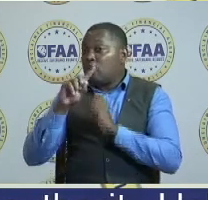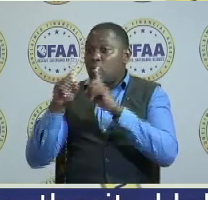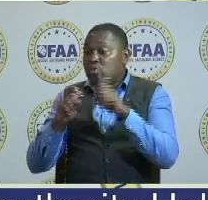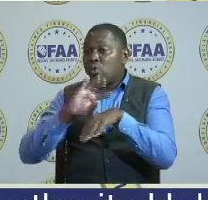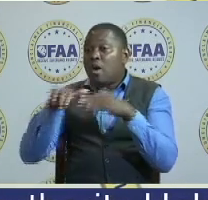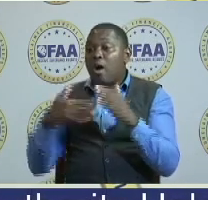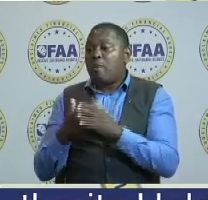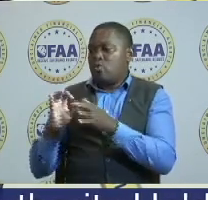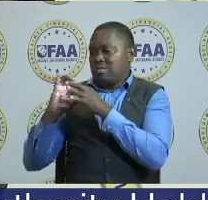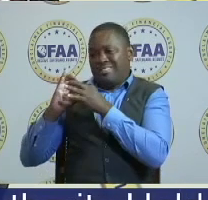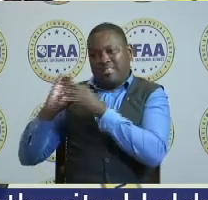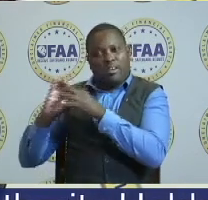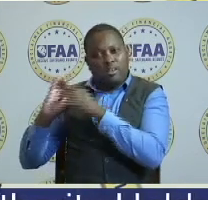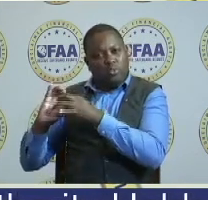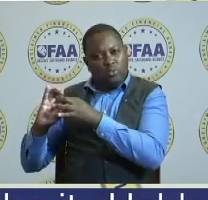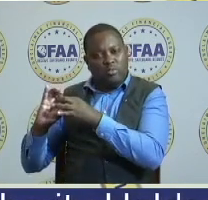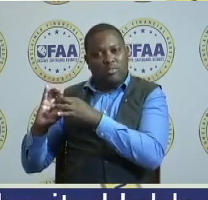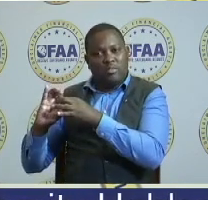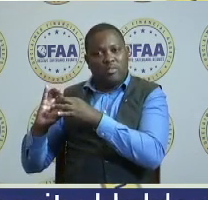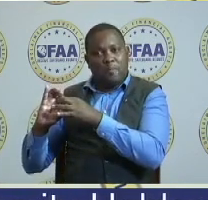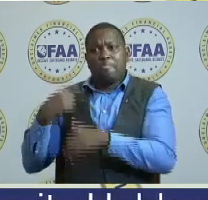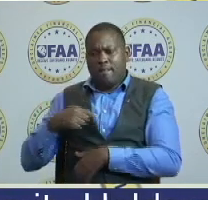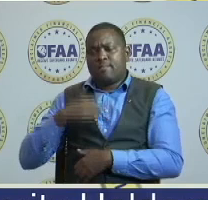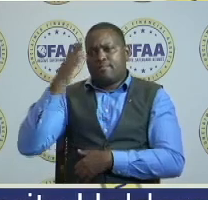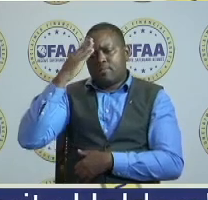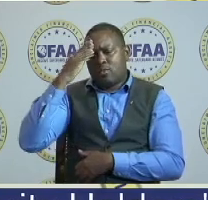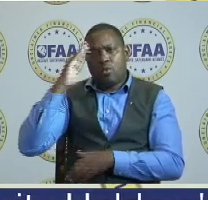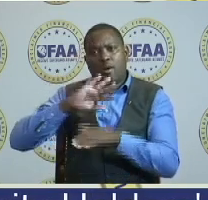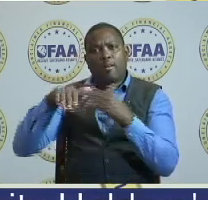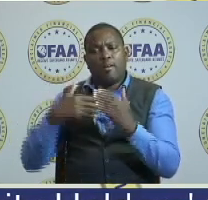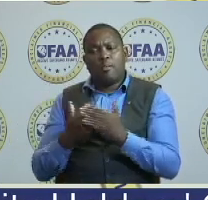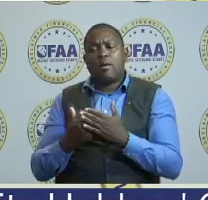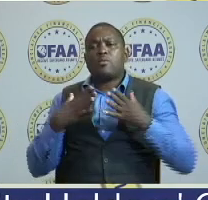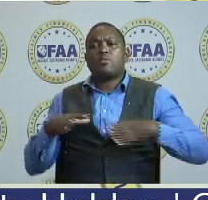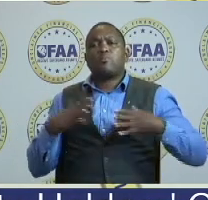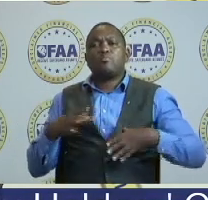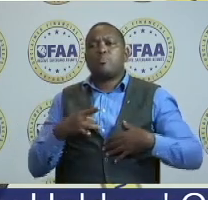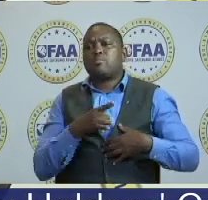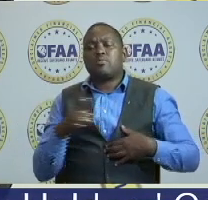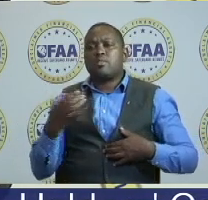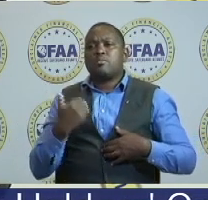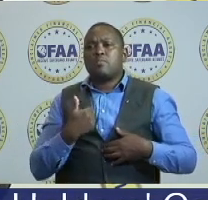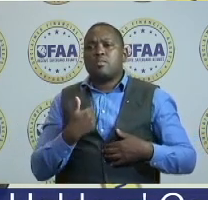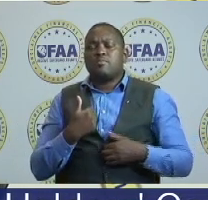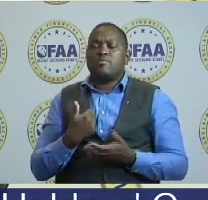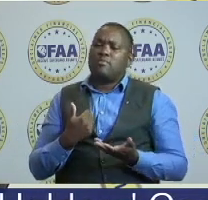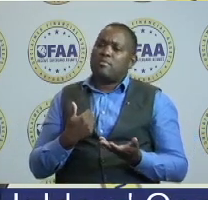norms. All of us here know of people who have